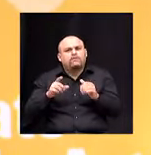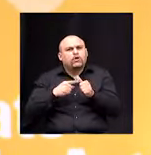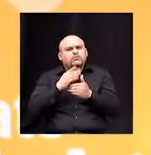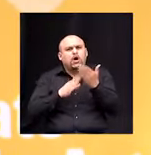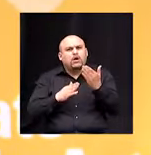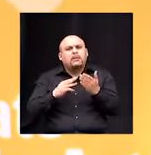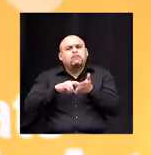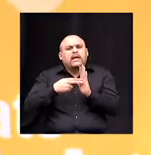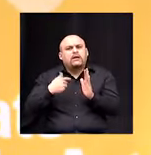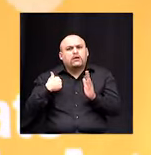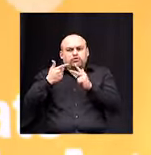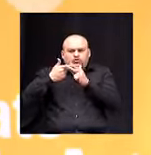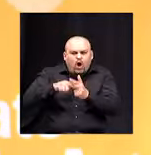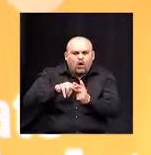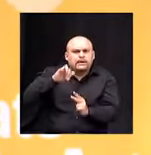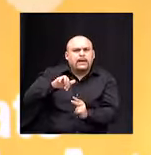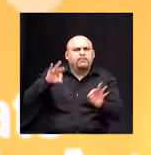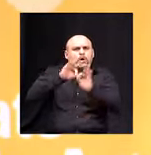had started.